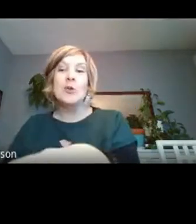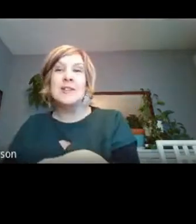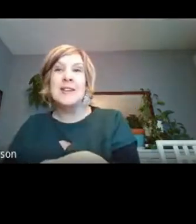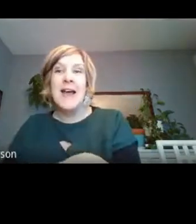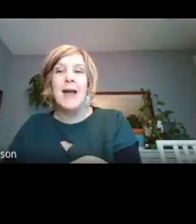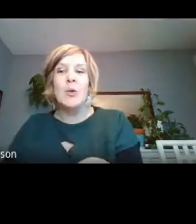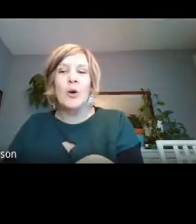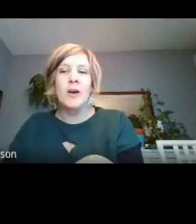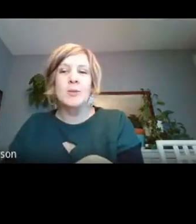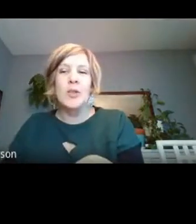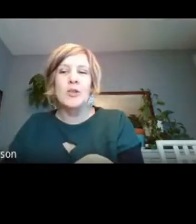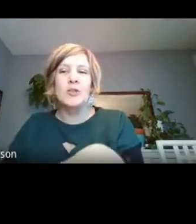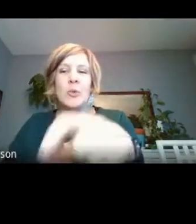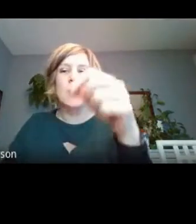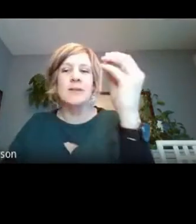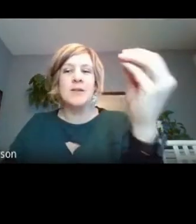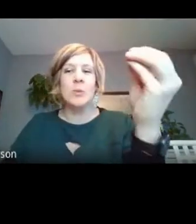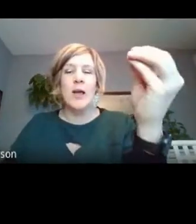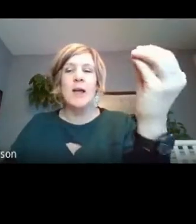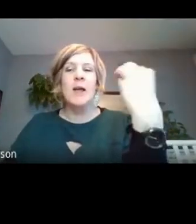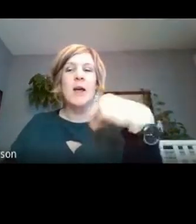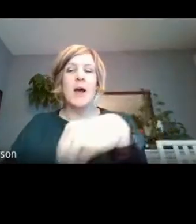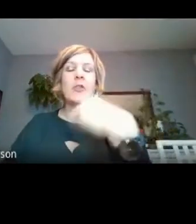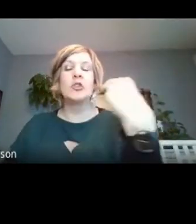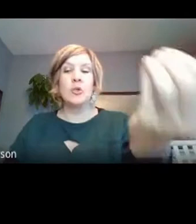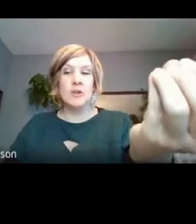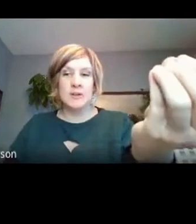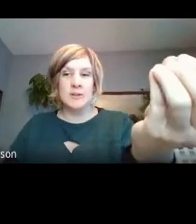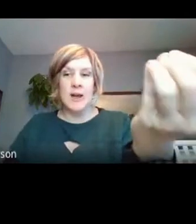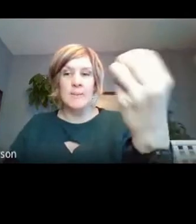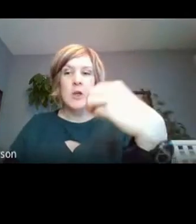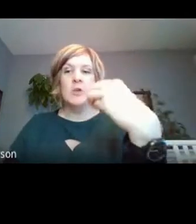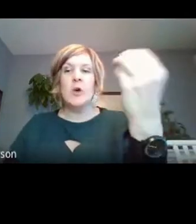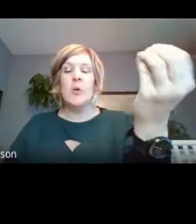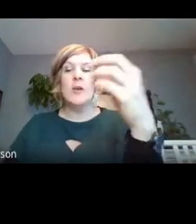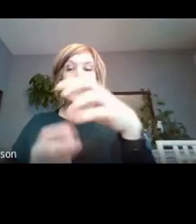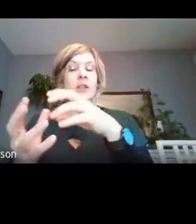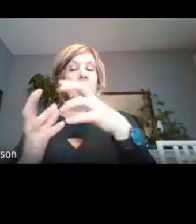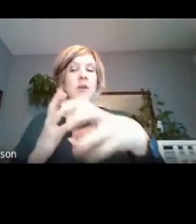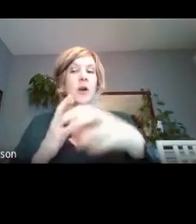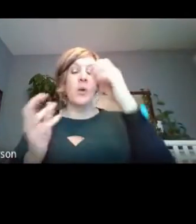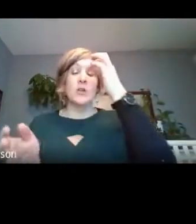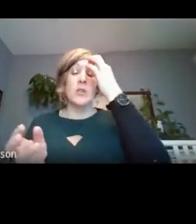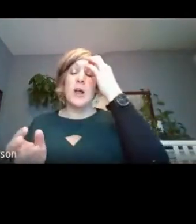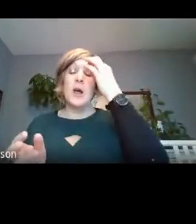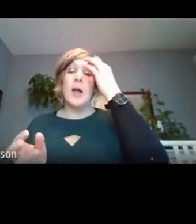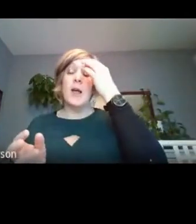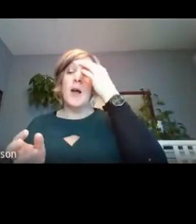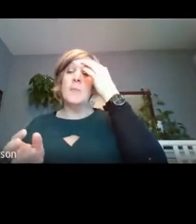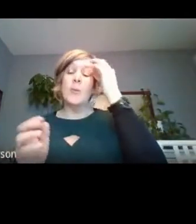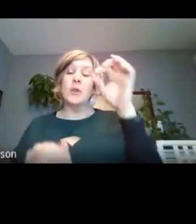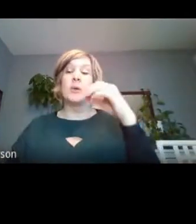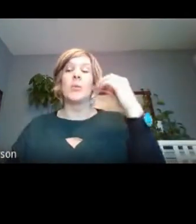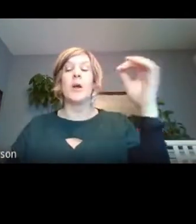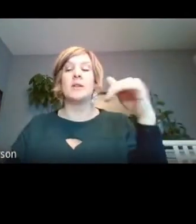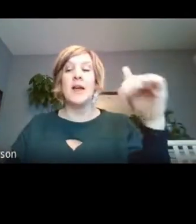i can only see that whereas when this when it's this way uh the students can see that so if i think it's a question that i i